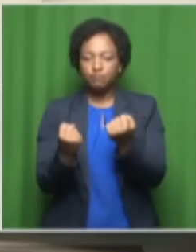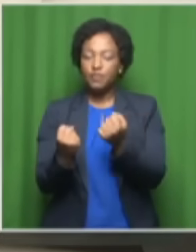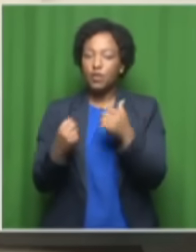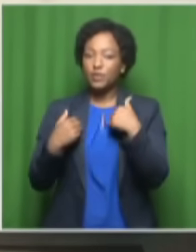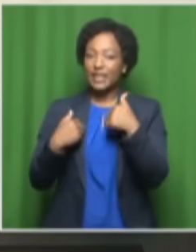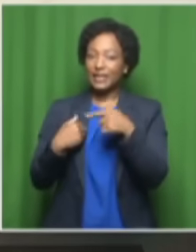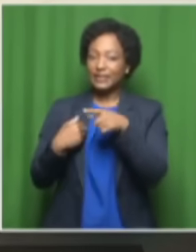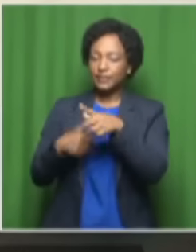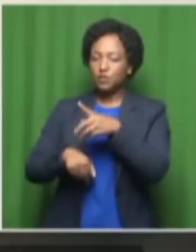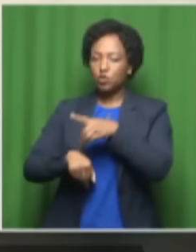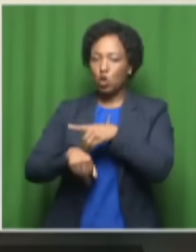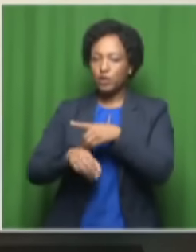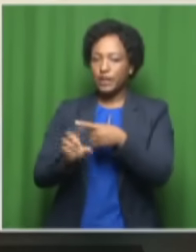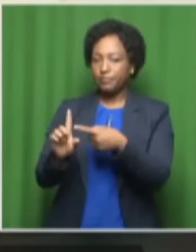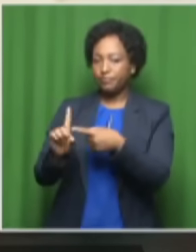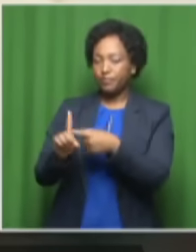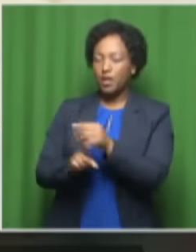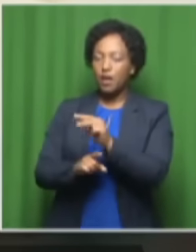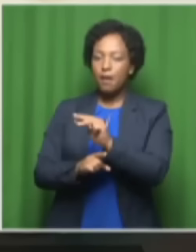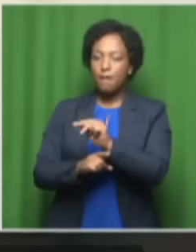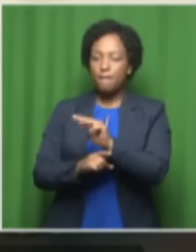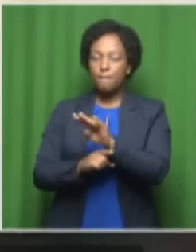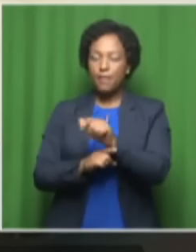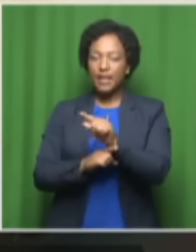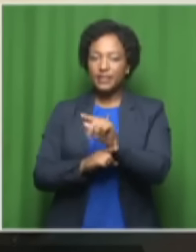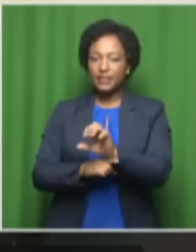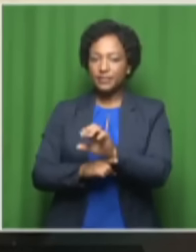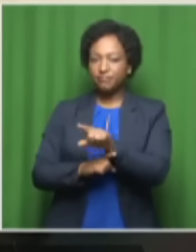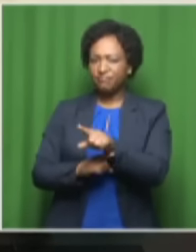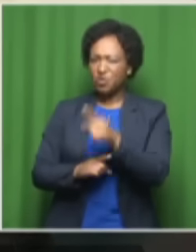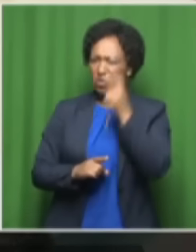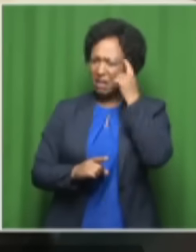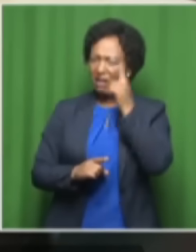just very quickly, how do you think Israel did?